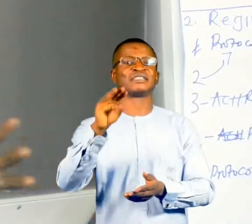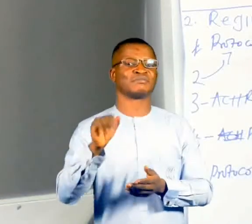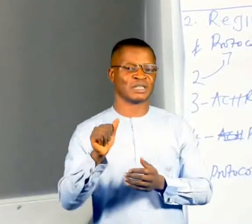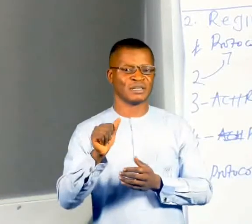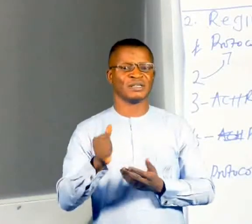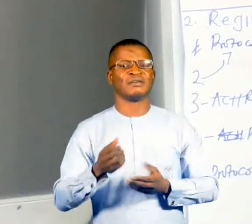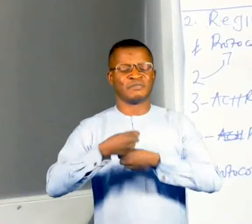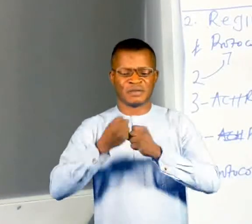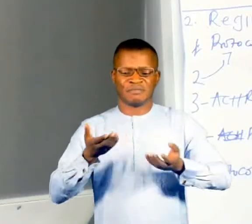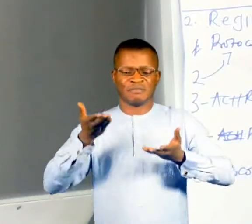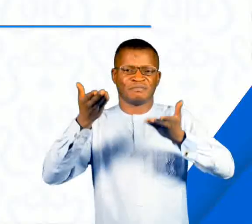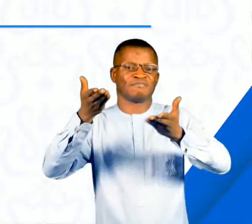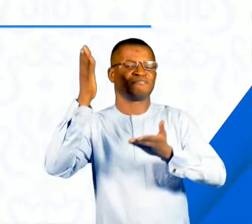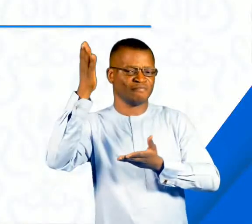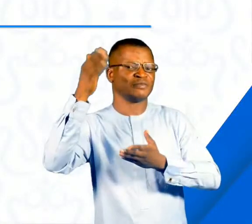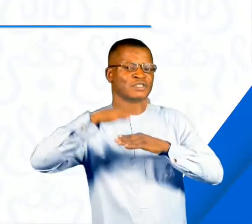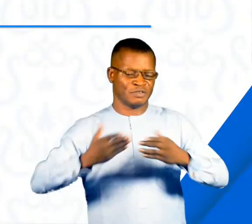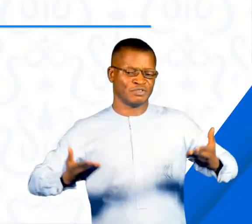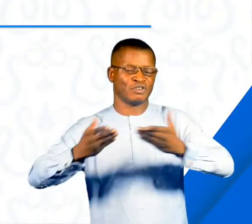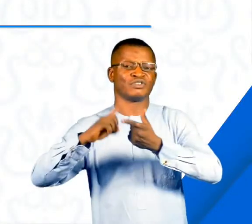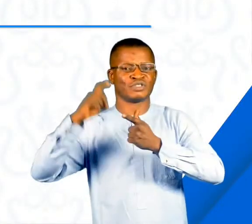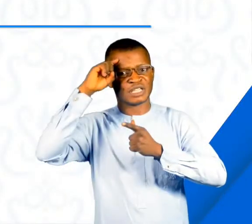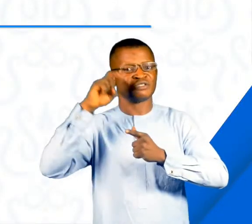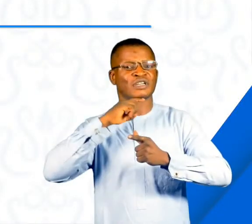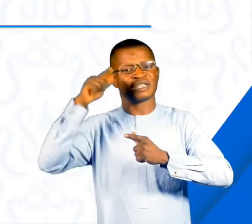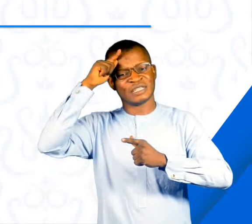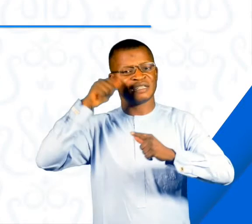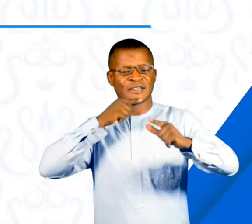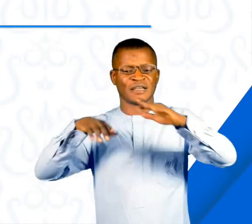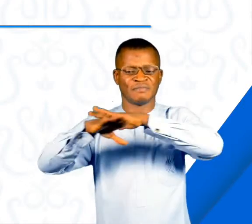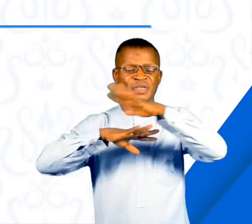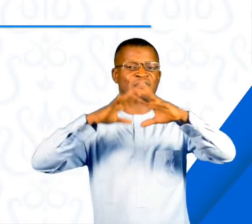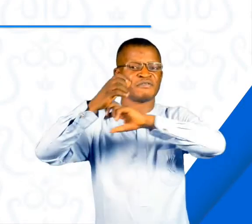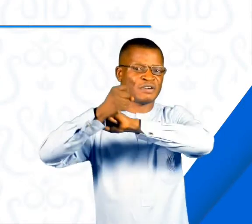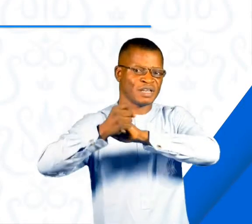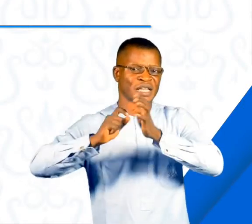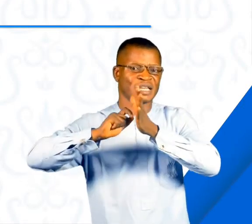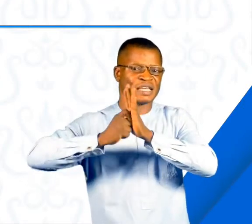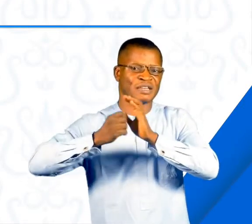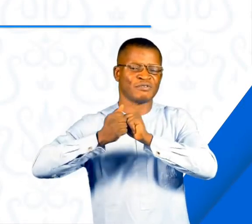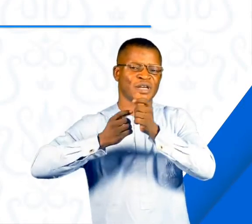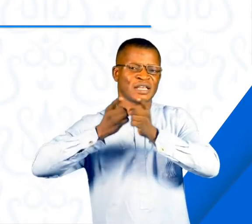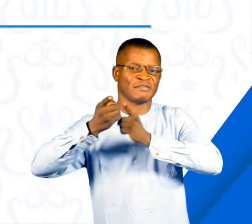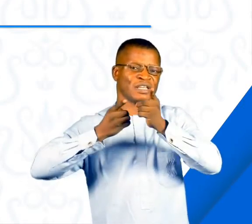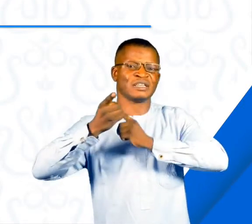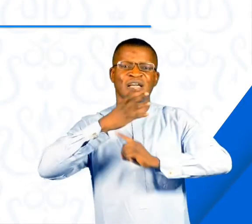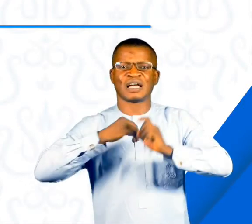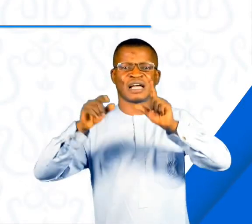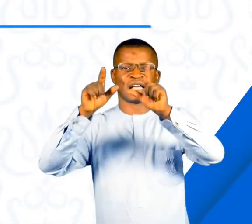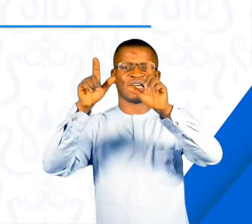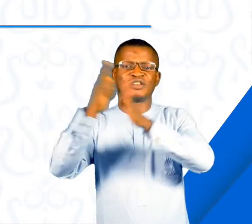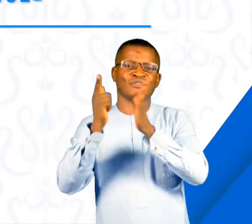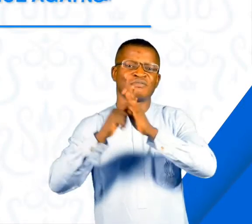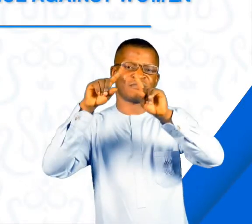Fatima Waziri Azi, made presentations on the introduction to sexual and gender-based violence, key concepts and